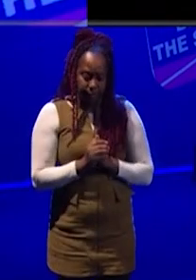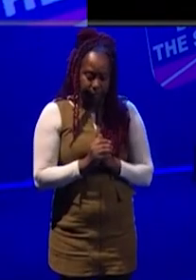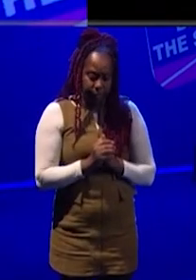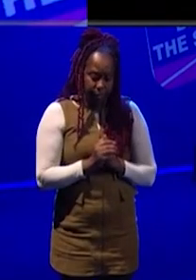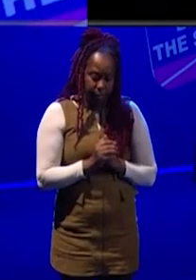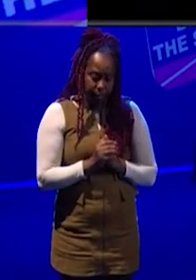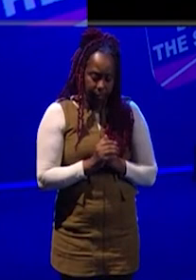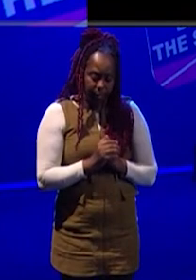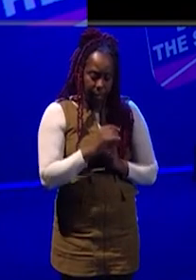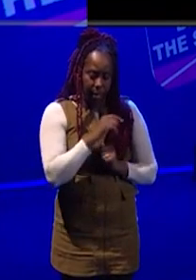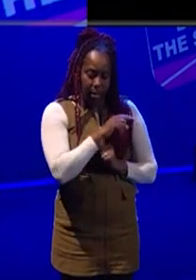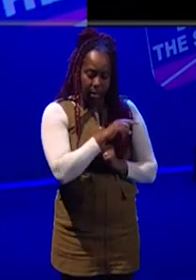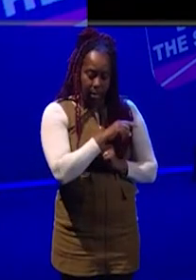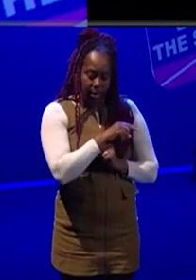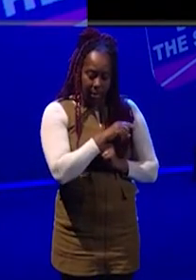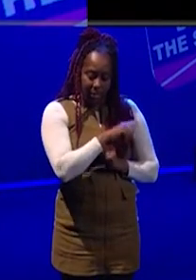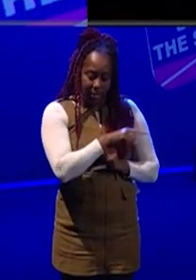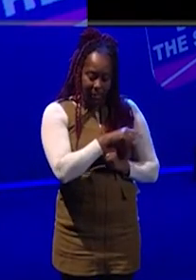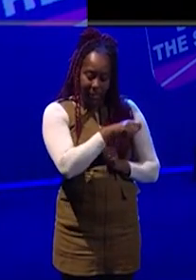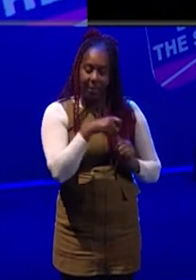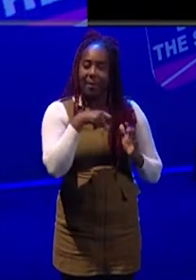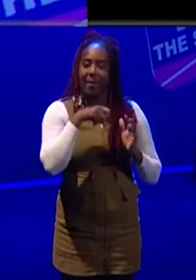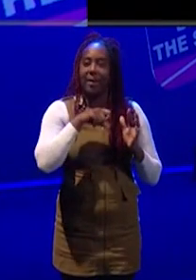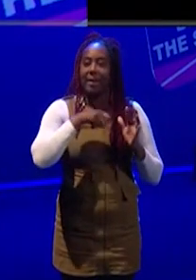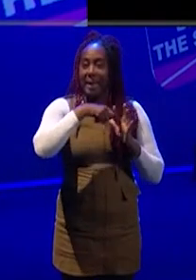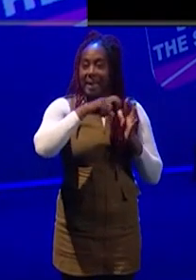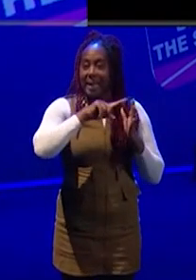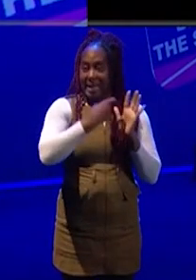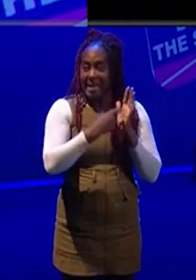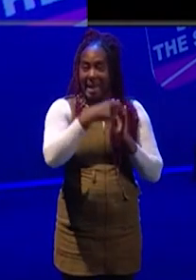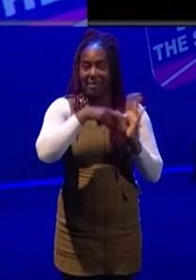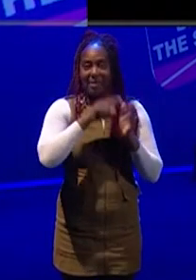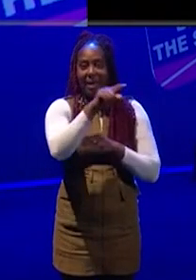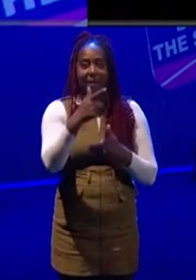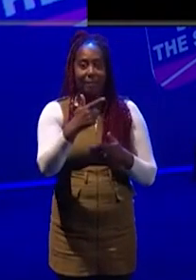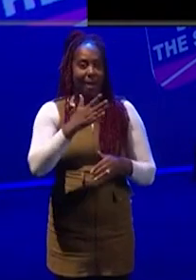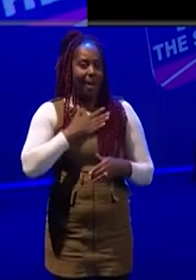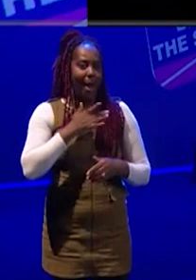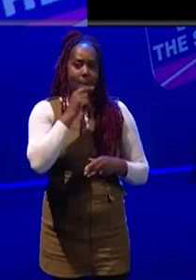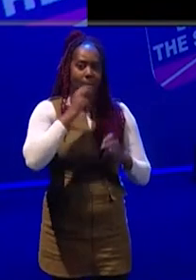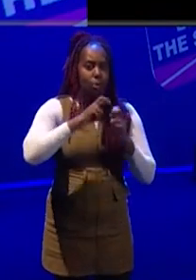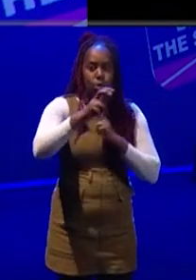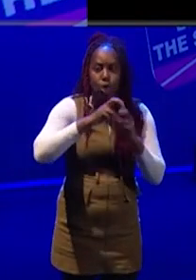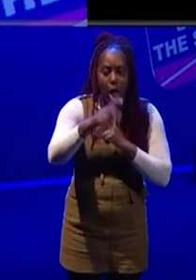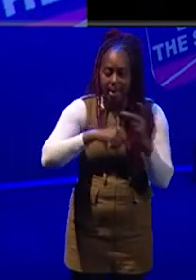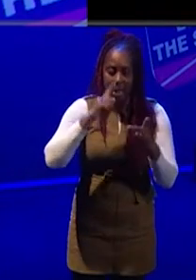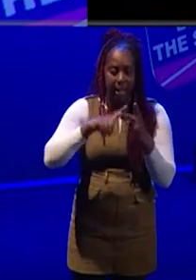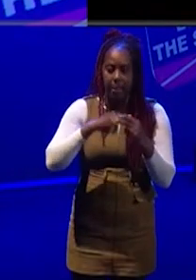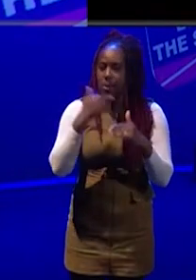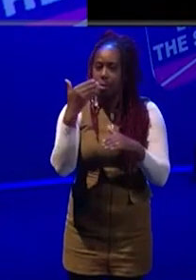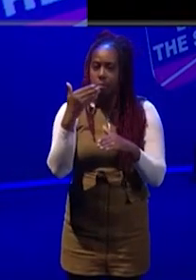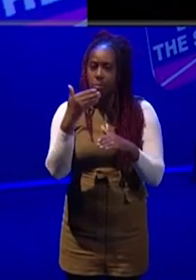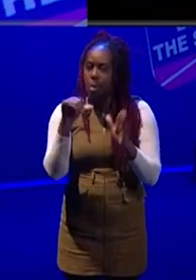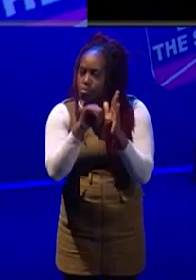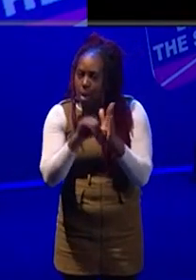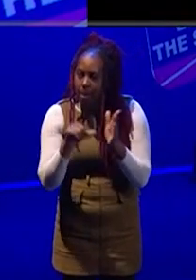we actually went on a journey there through those answers, going what the problems were, yeah. where we are, mm-hmm. and what the opportunities